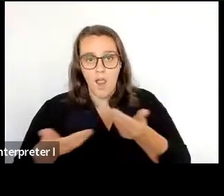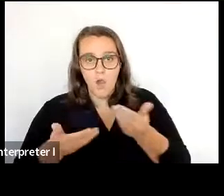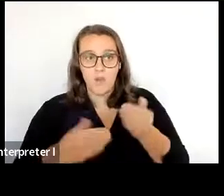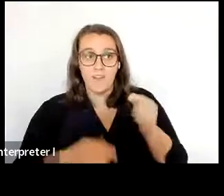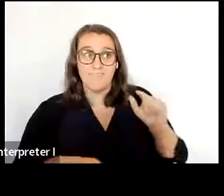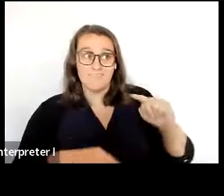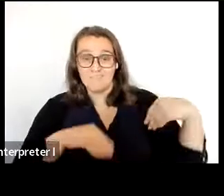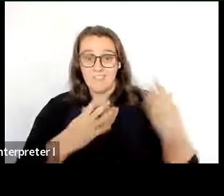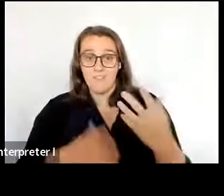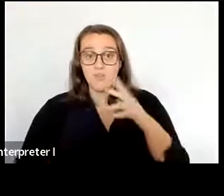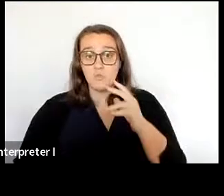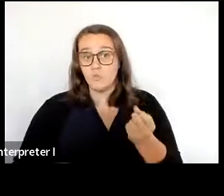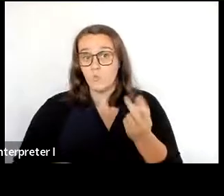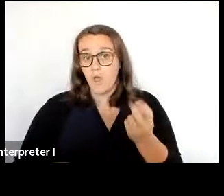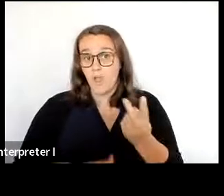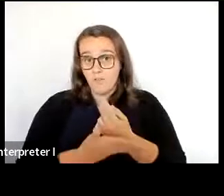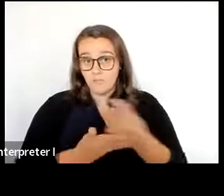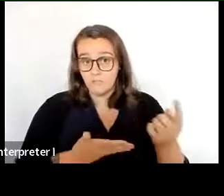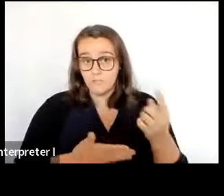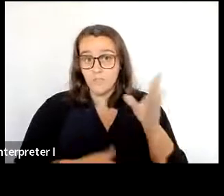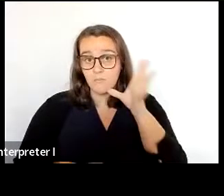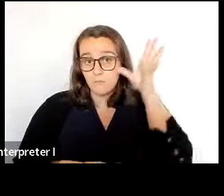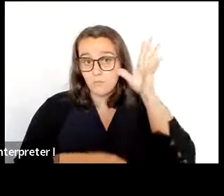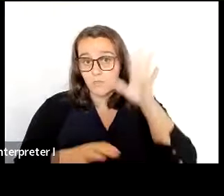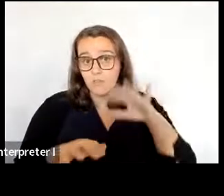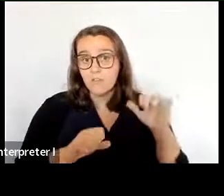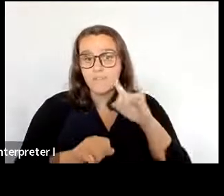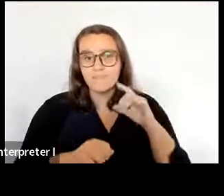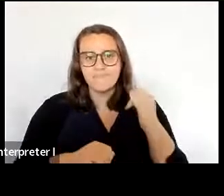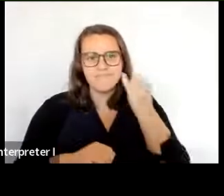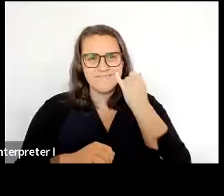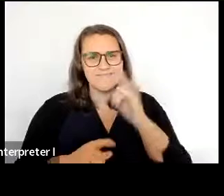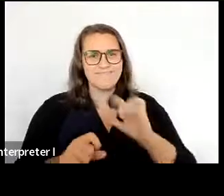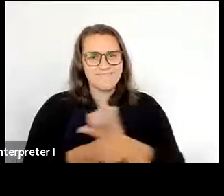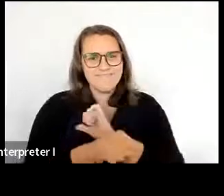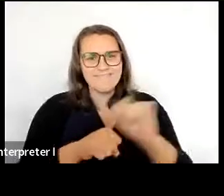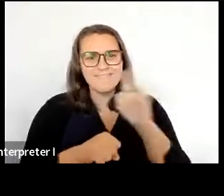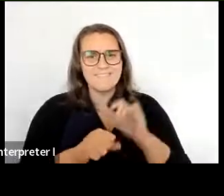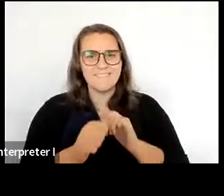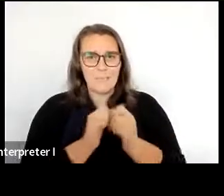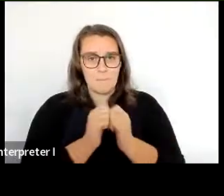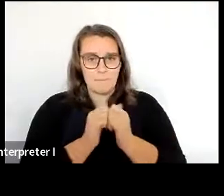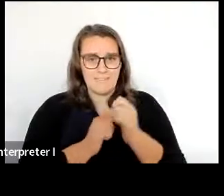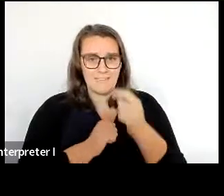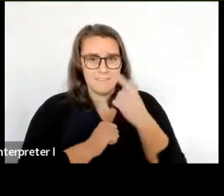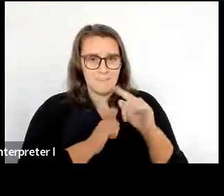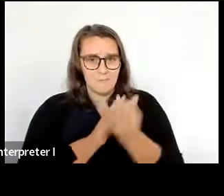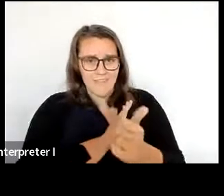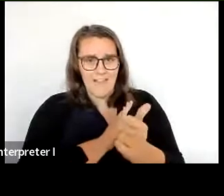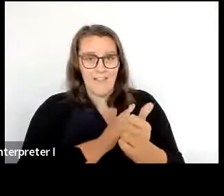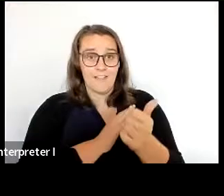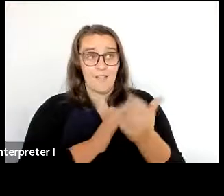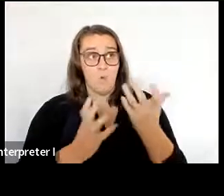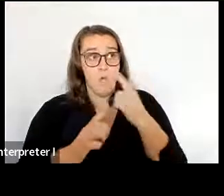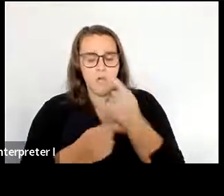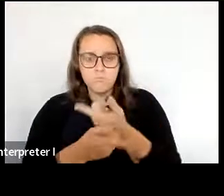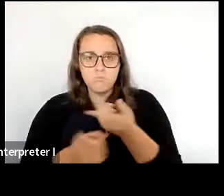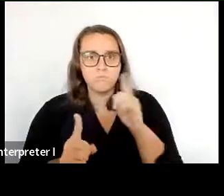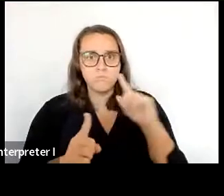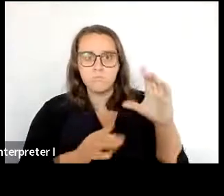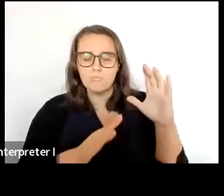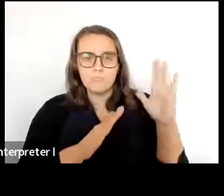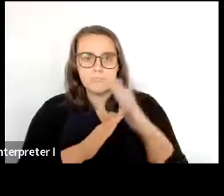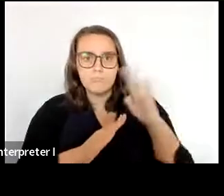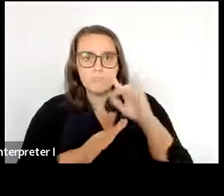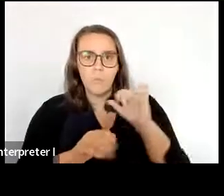leave. So, if we're going to compete for talent and have a shot at some of the great workers in our